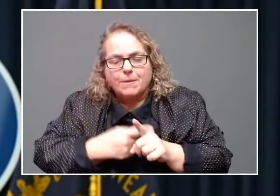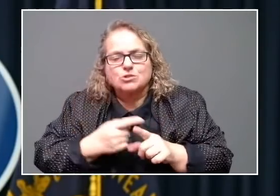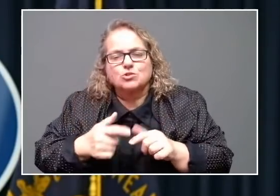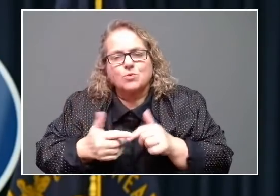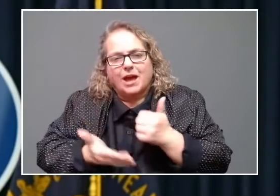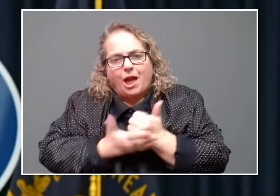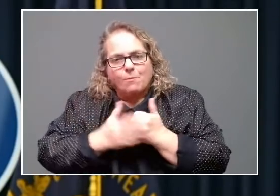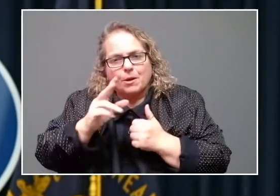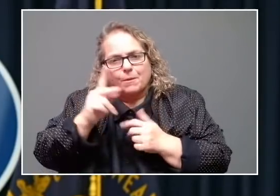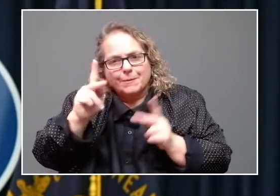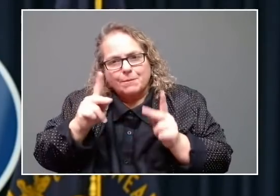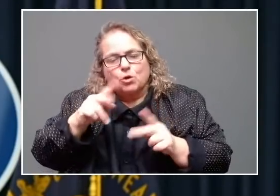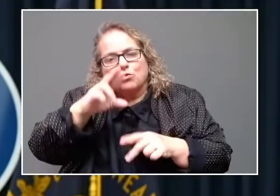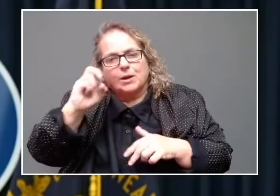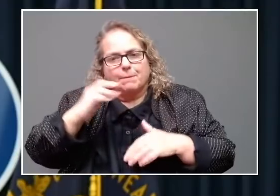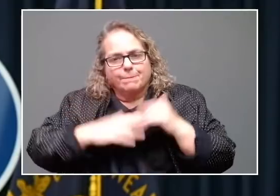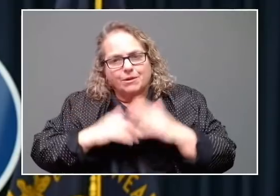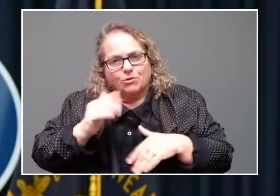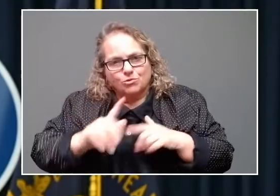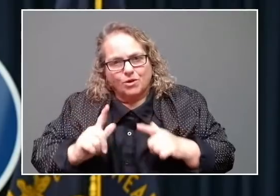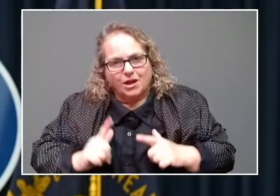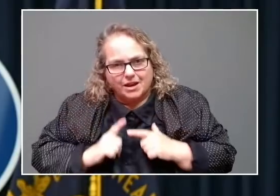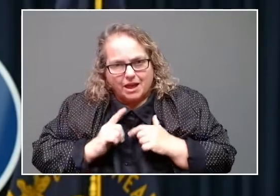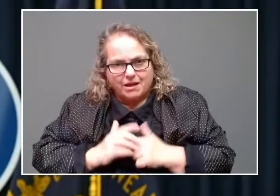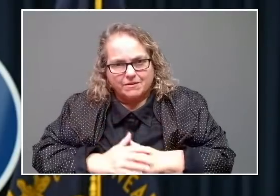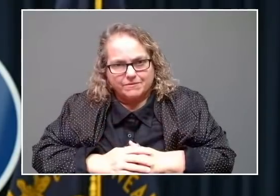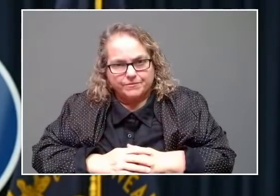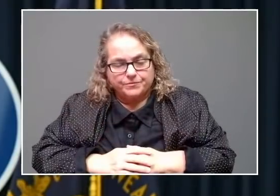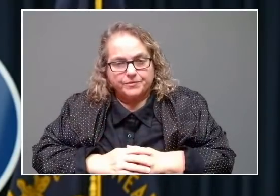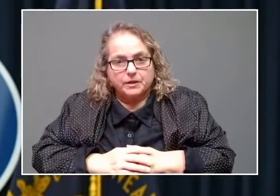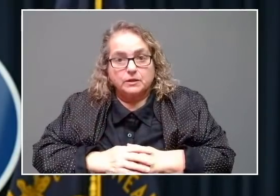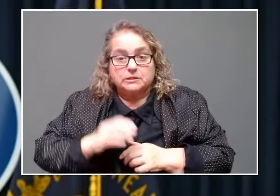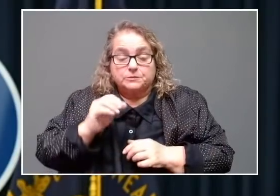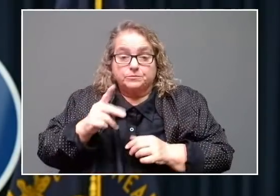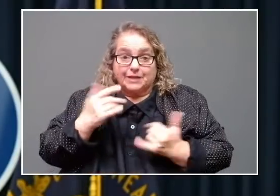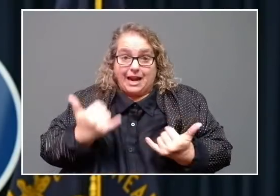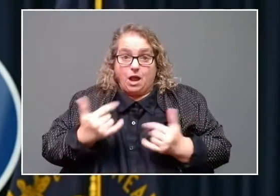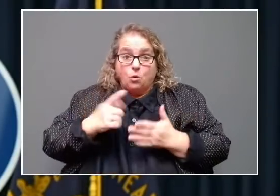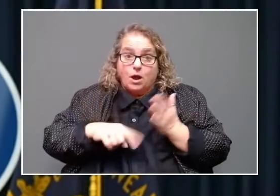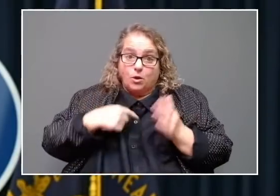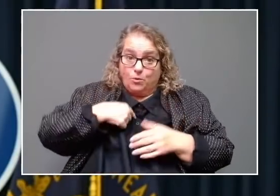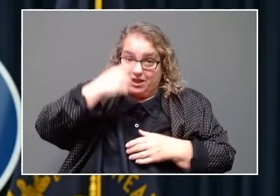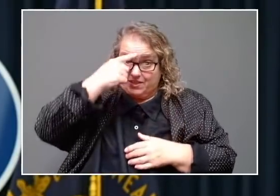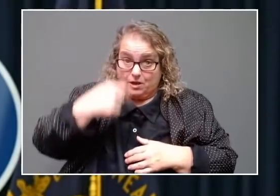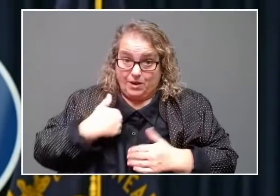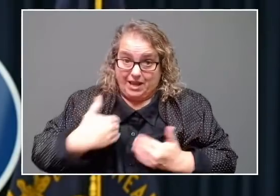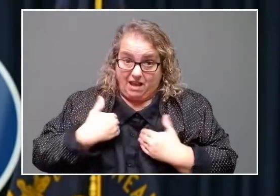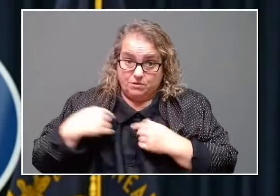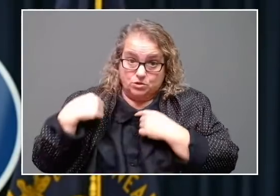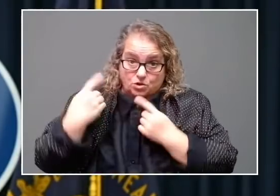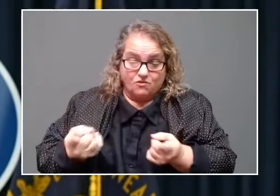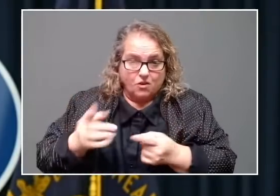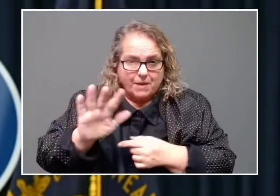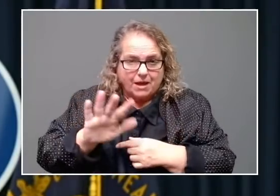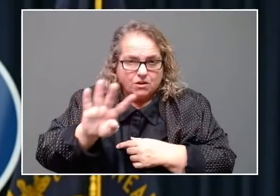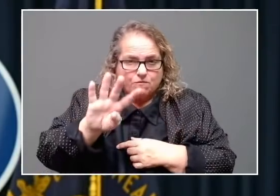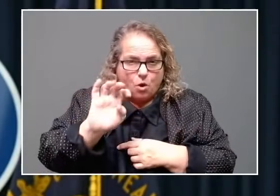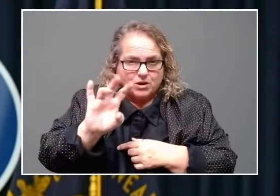lives. Breakdown of what we think we've got thus far: about 475 uninsured homeowners